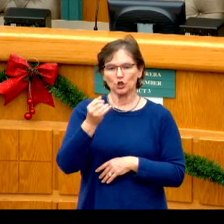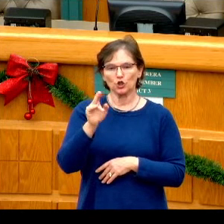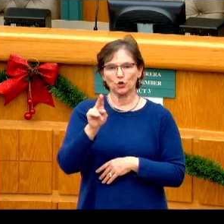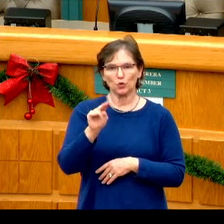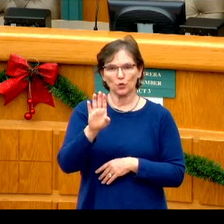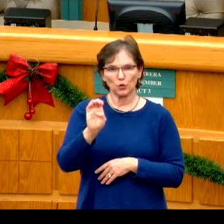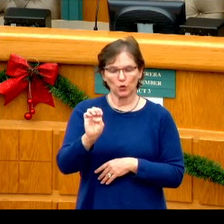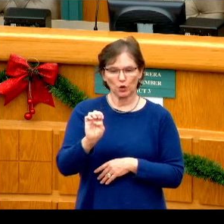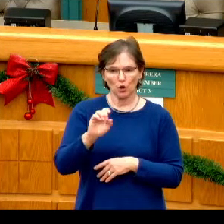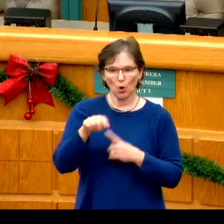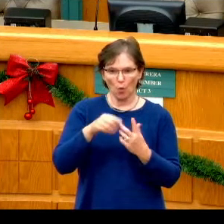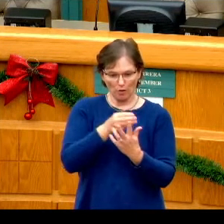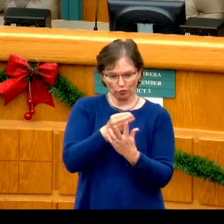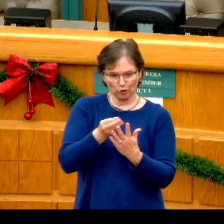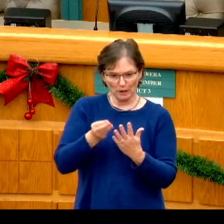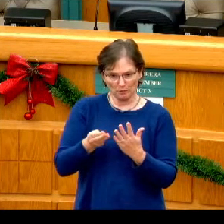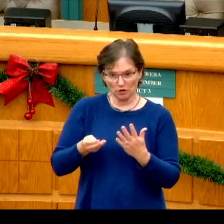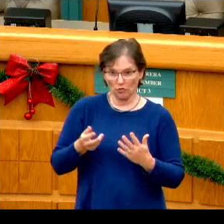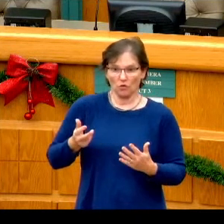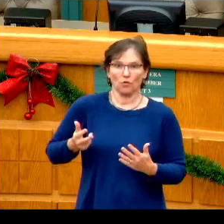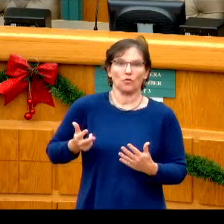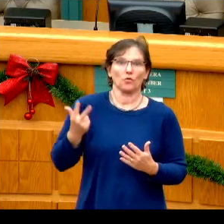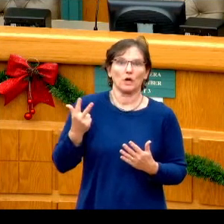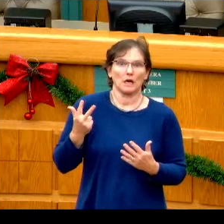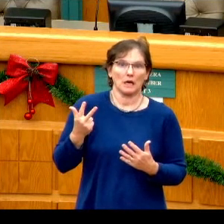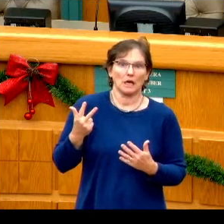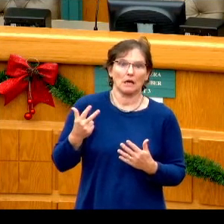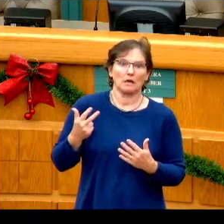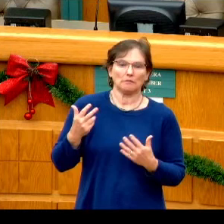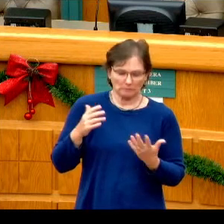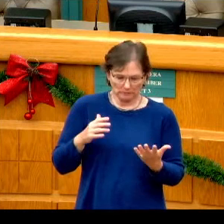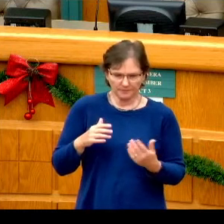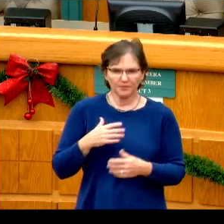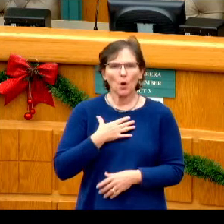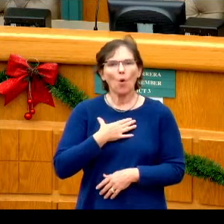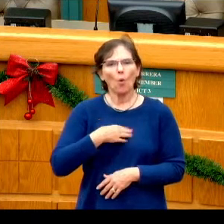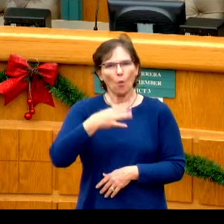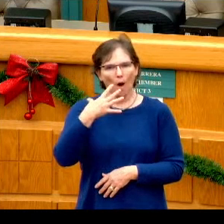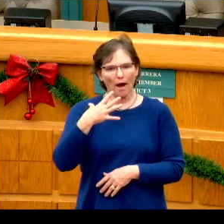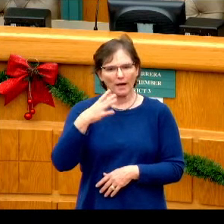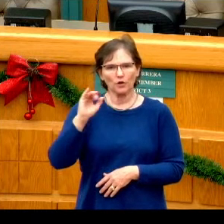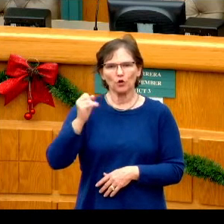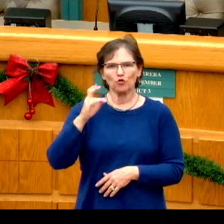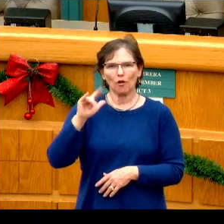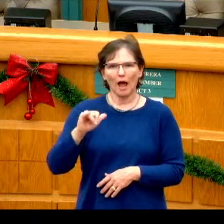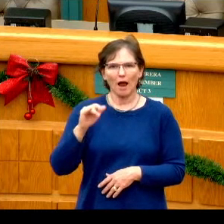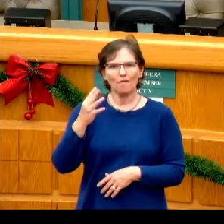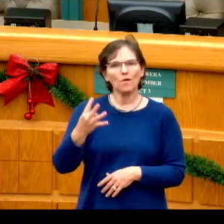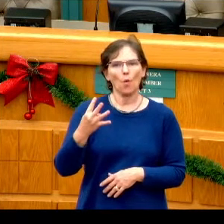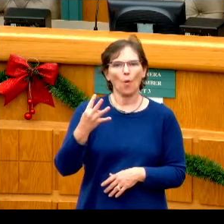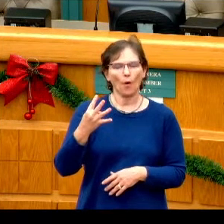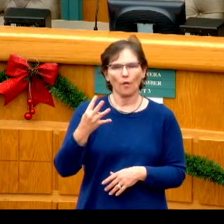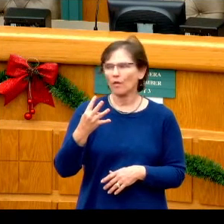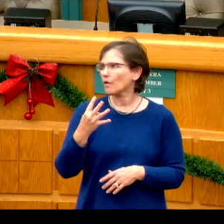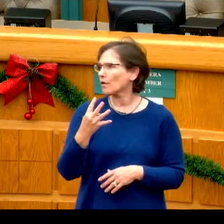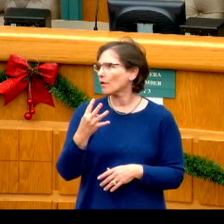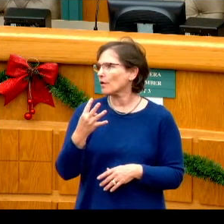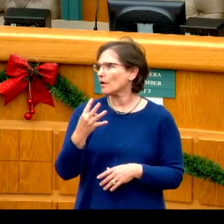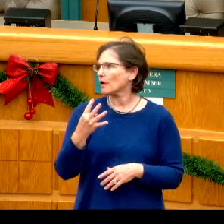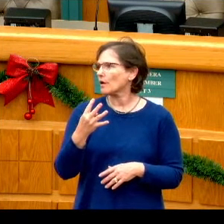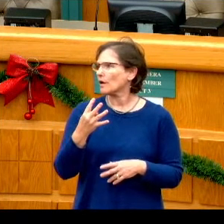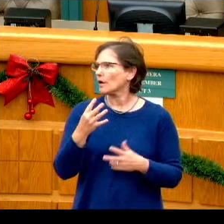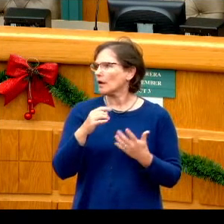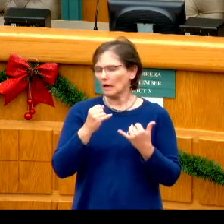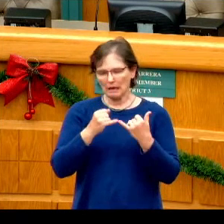transmission rate of 3. The white is the 4th of July, and then the orange are the weeks leading up to Thanksgiving, and then the